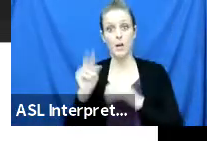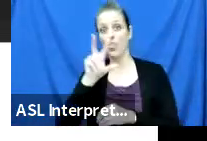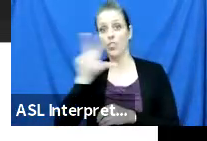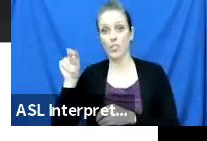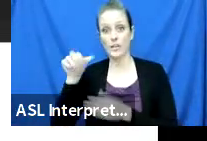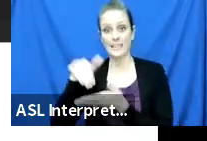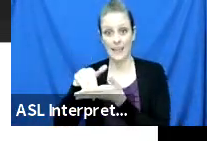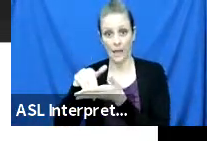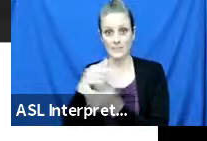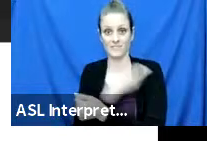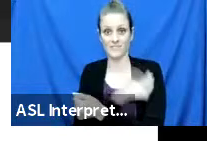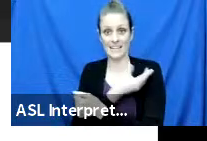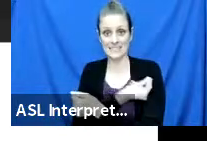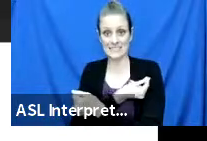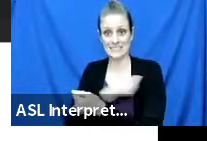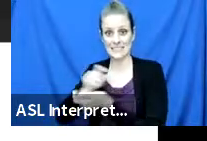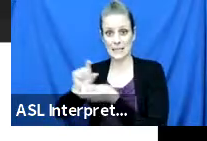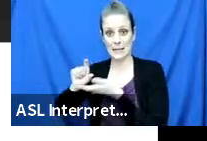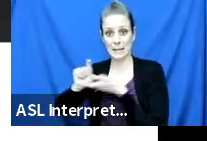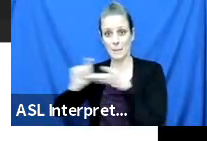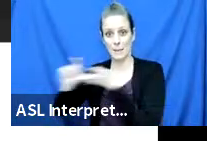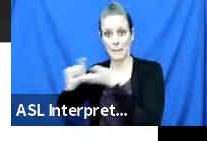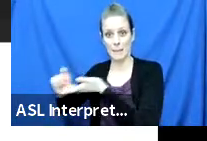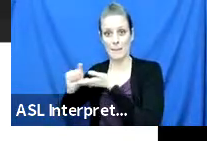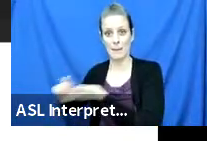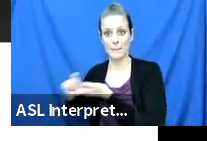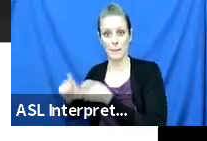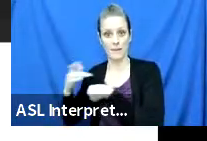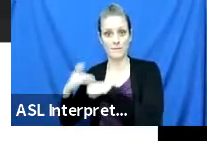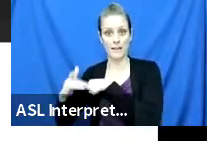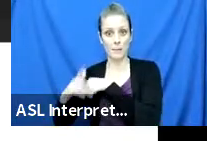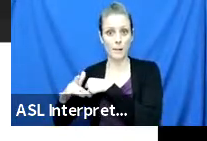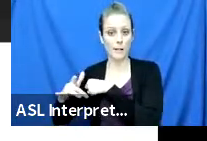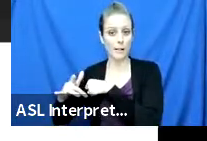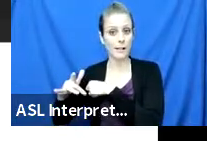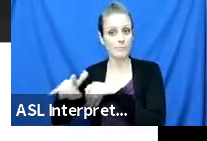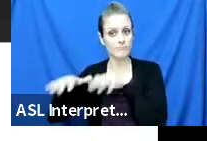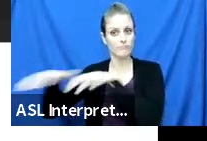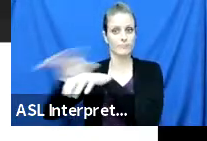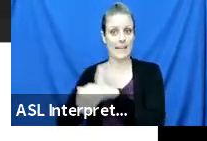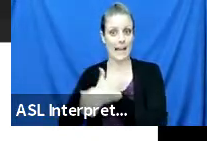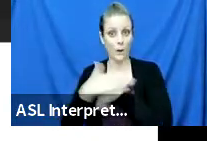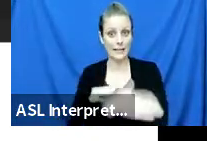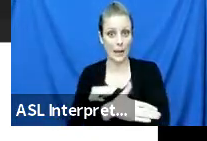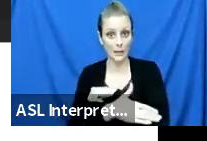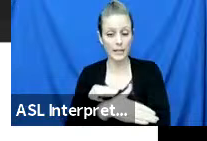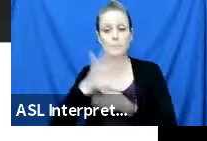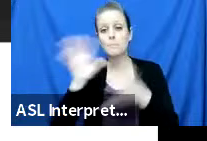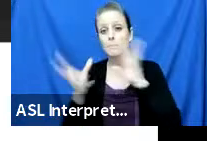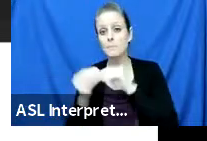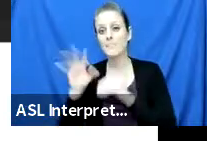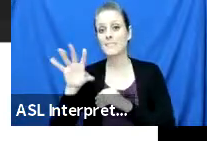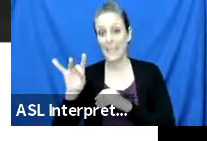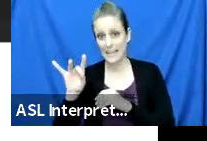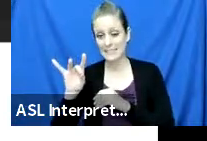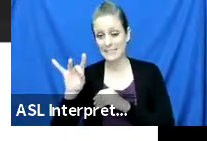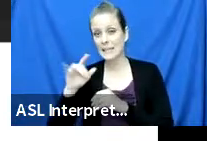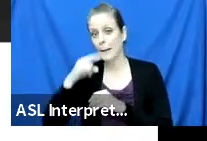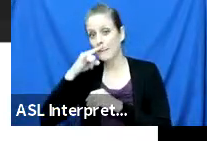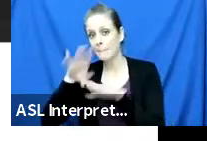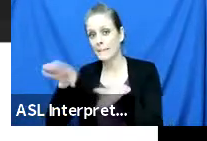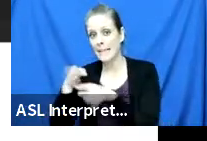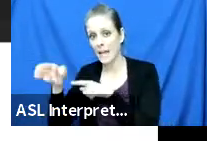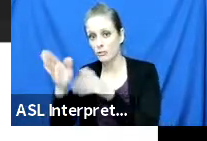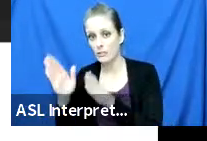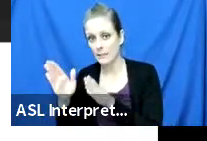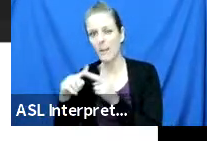30,000 vaccine vials available in our county, and about 58 pediatric and other